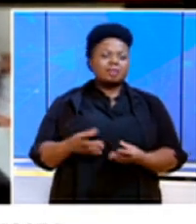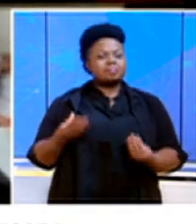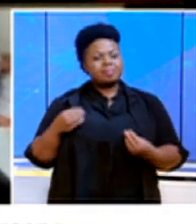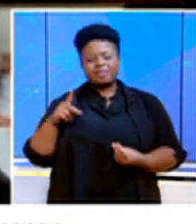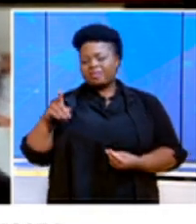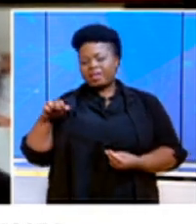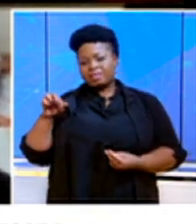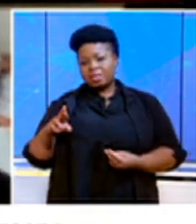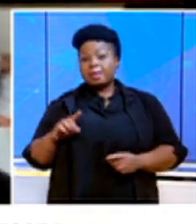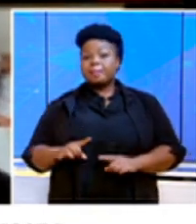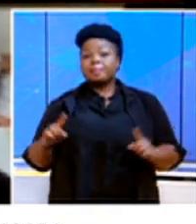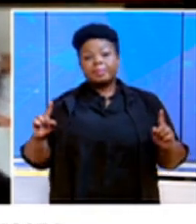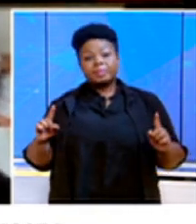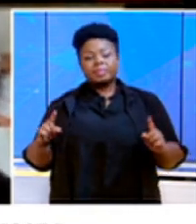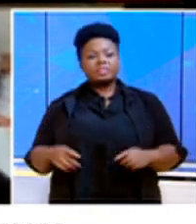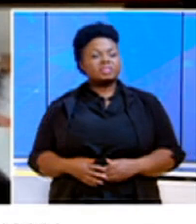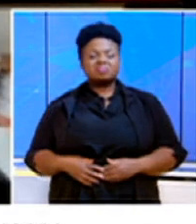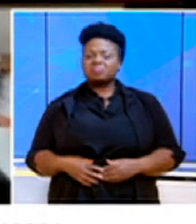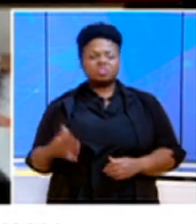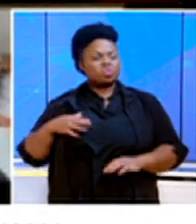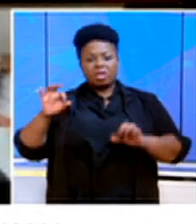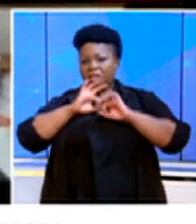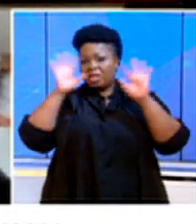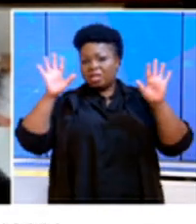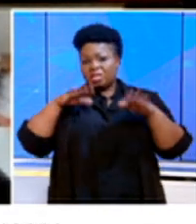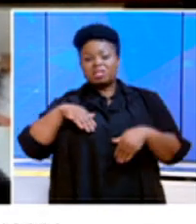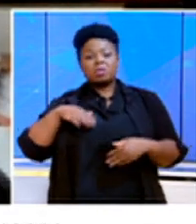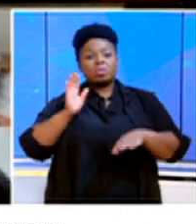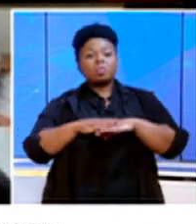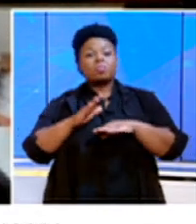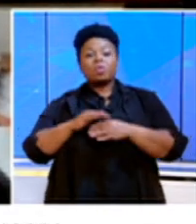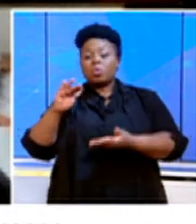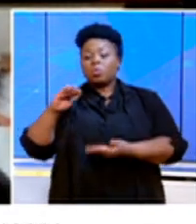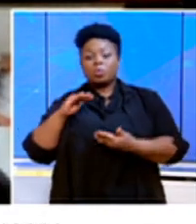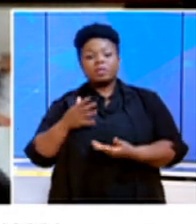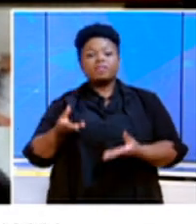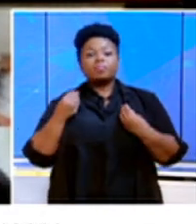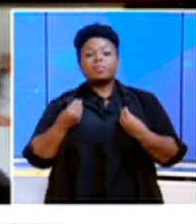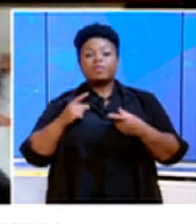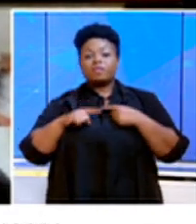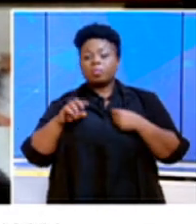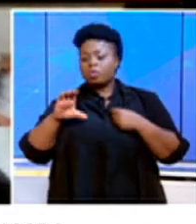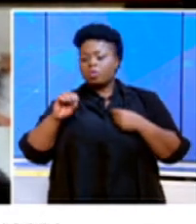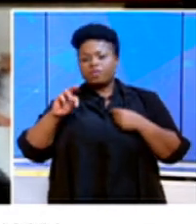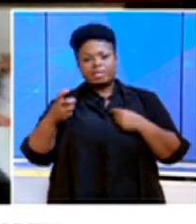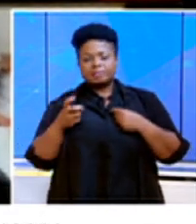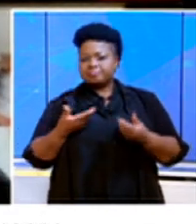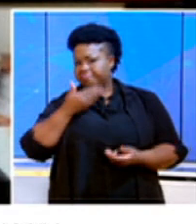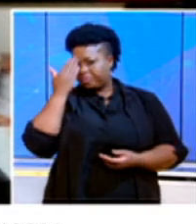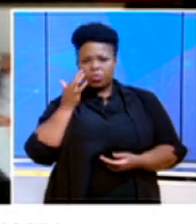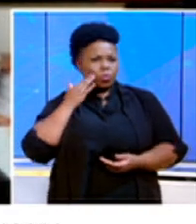from Pfizer. But it's far from clear when we will get any significant allocations out of that arrangement. And I think